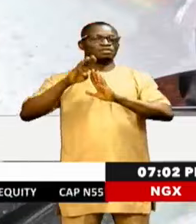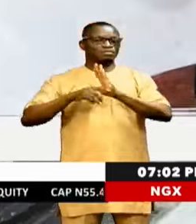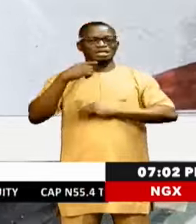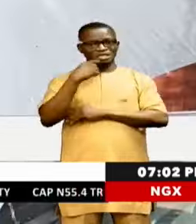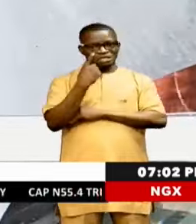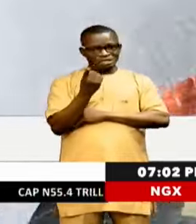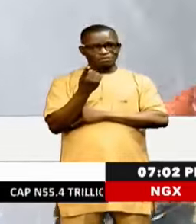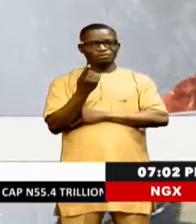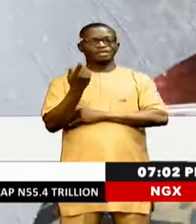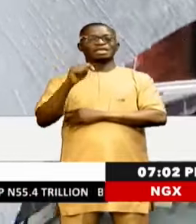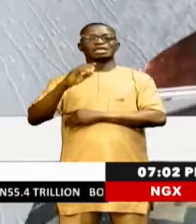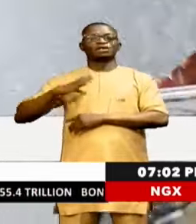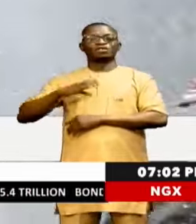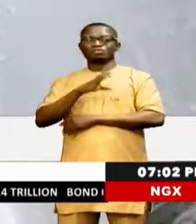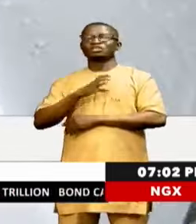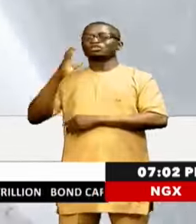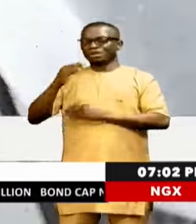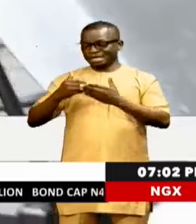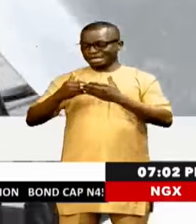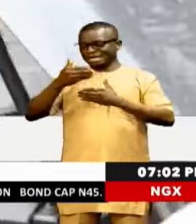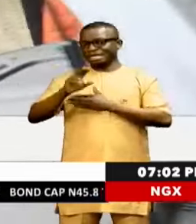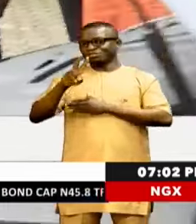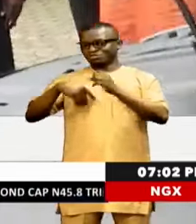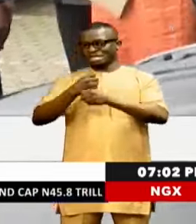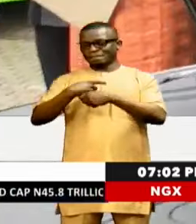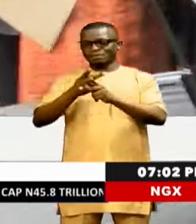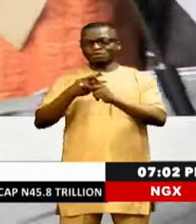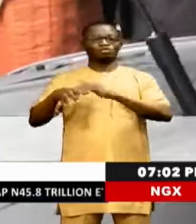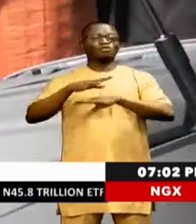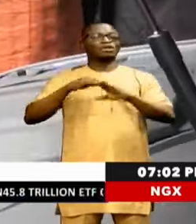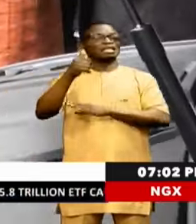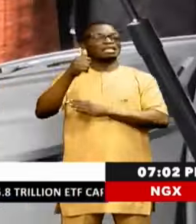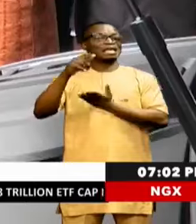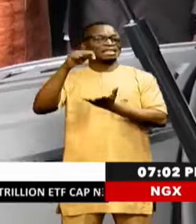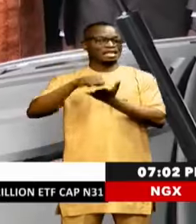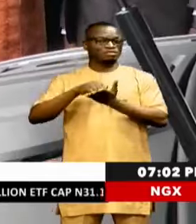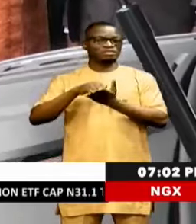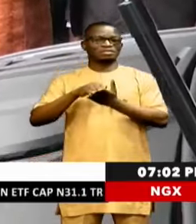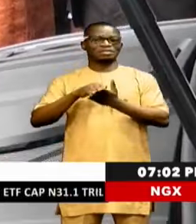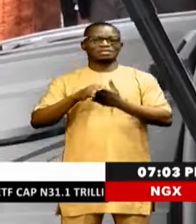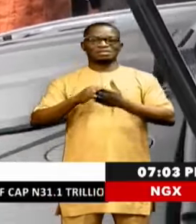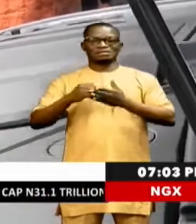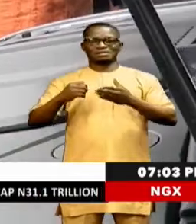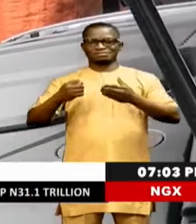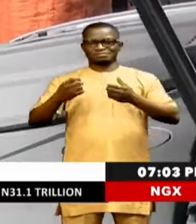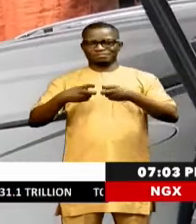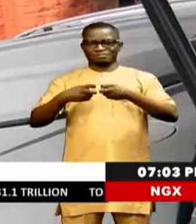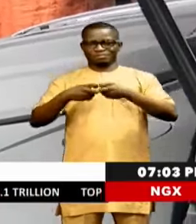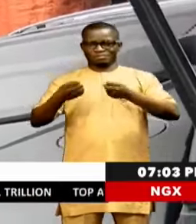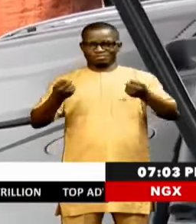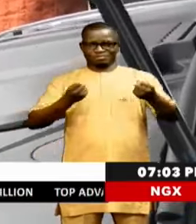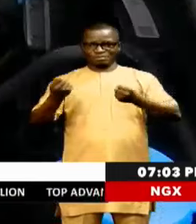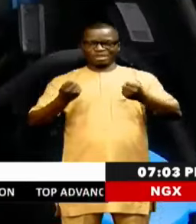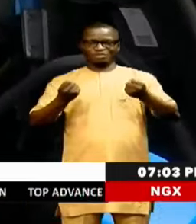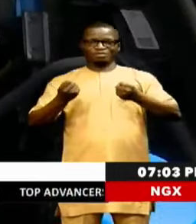says the commission would, in the next 2 years, produce over 10,000 e-vehicles under this initiative.